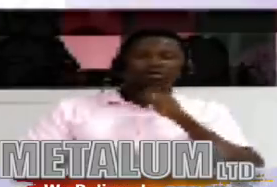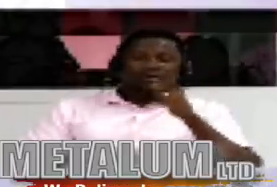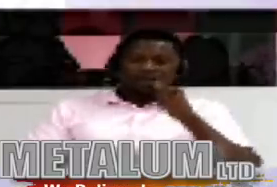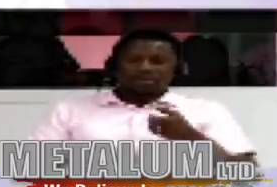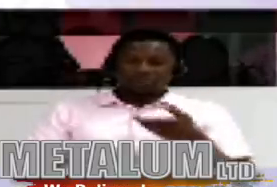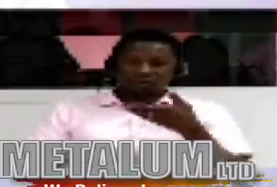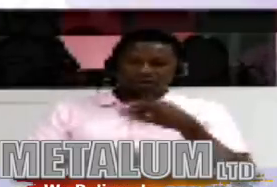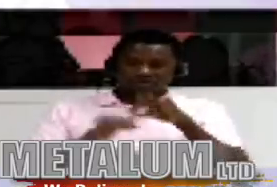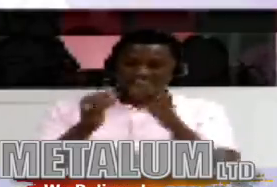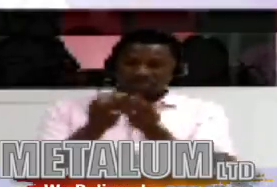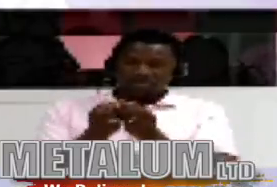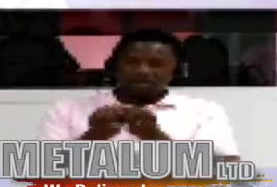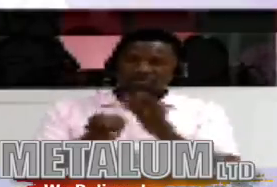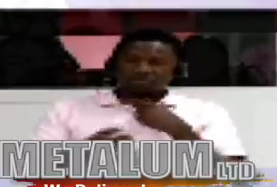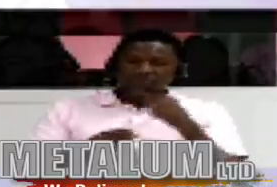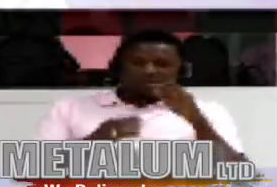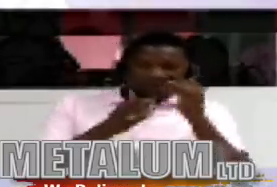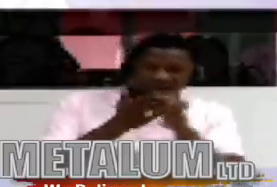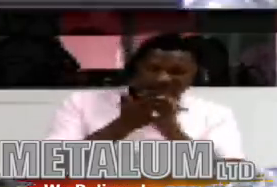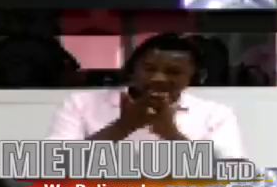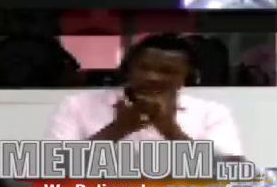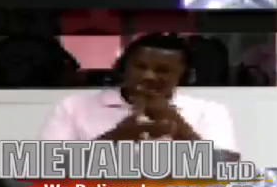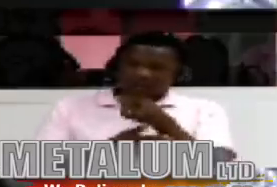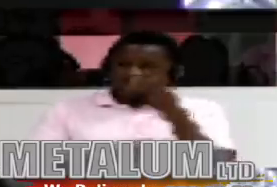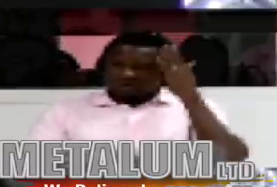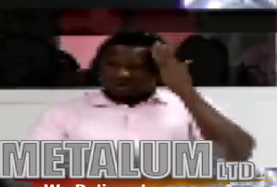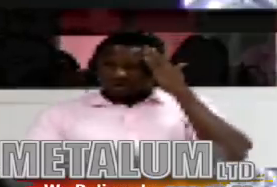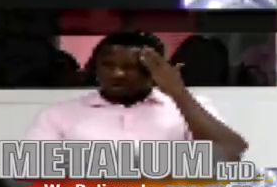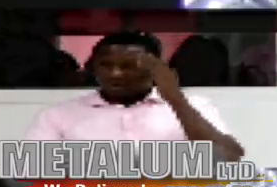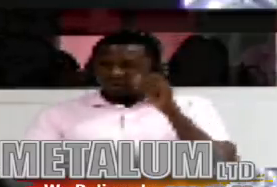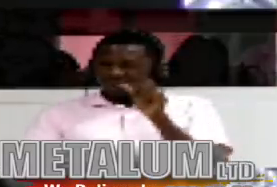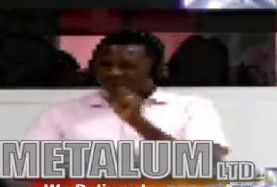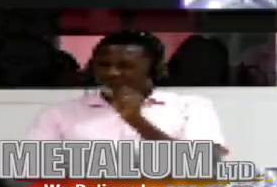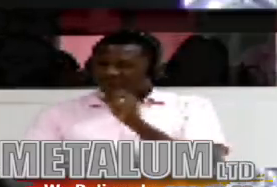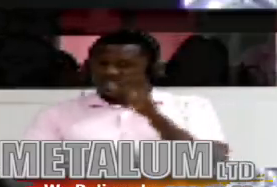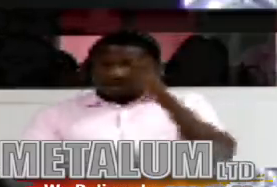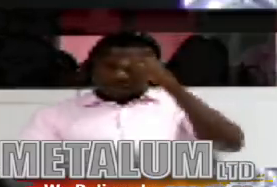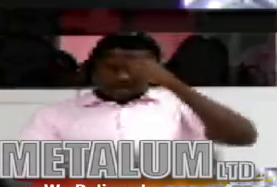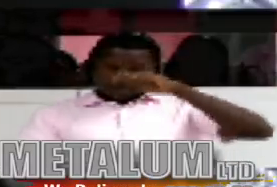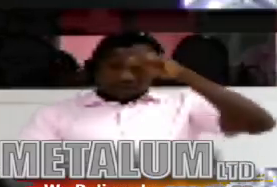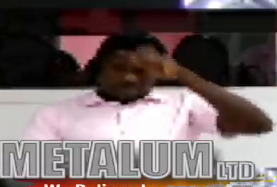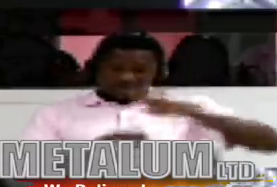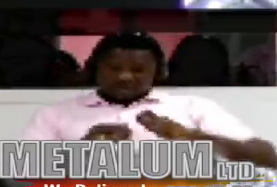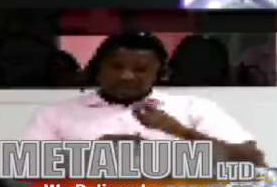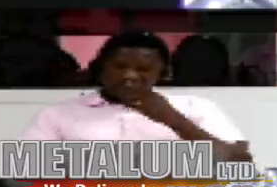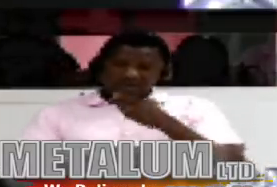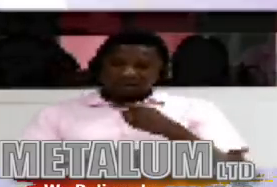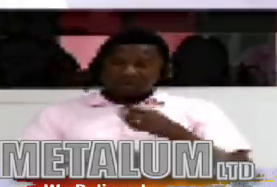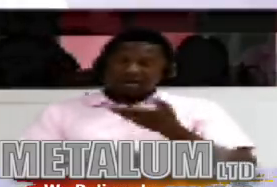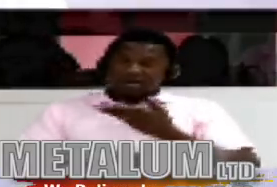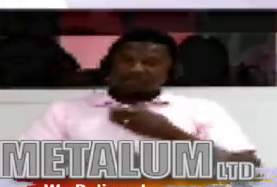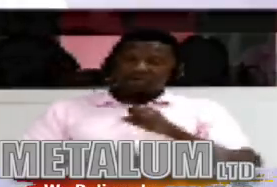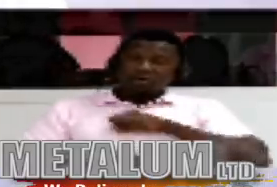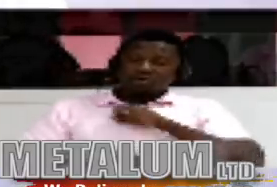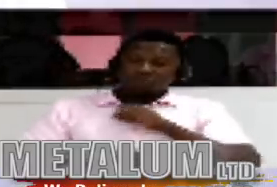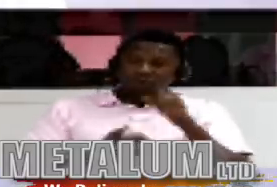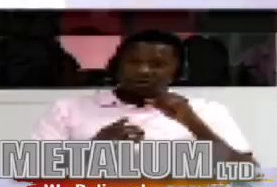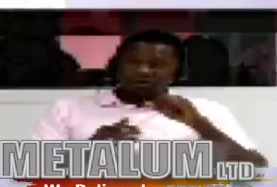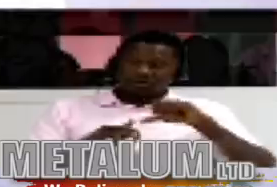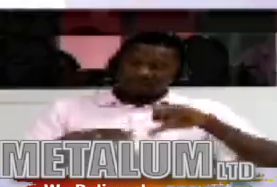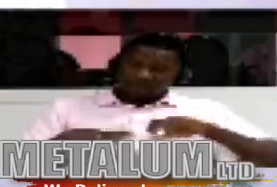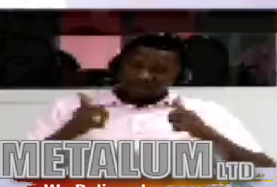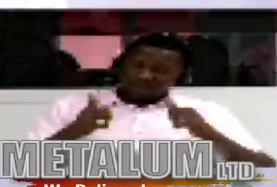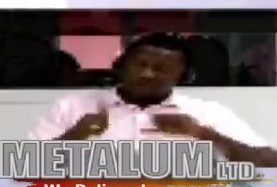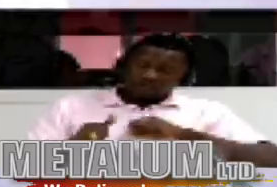were conducting, do you know if the police had already began conducting their own investigations when you went there?